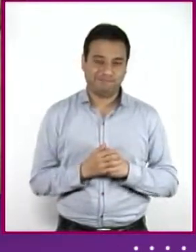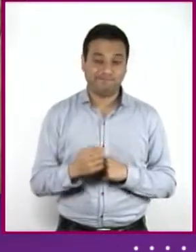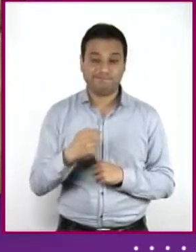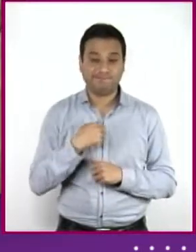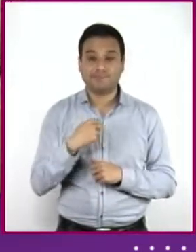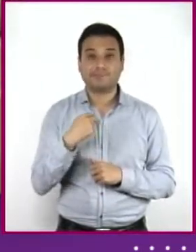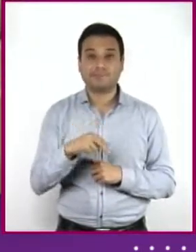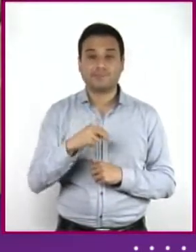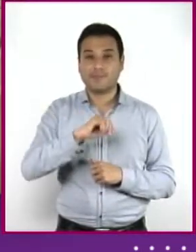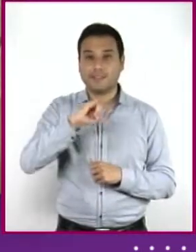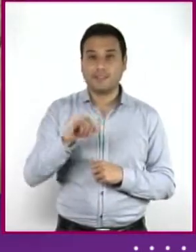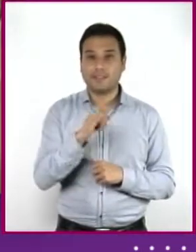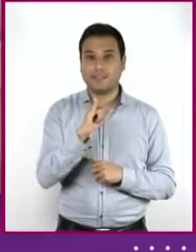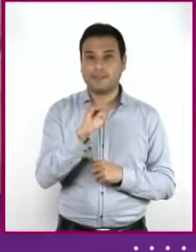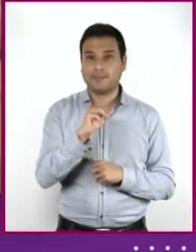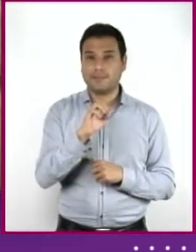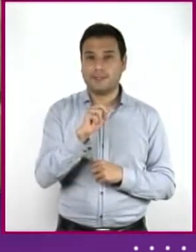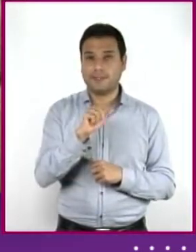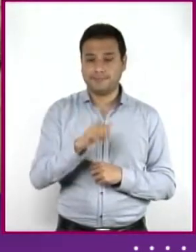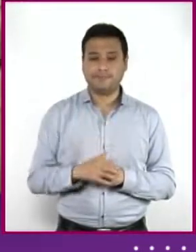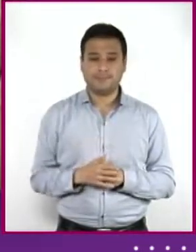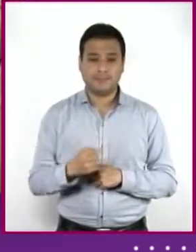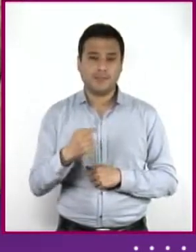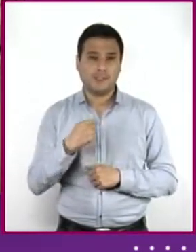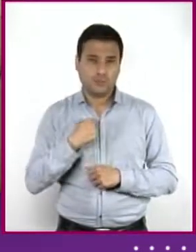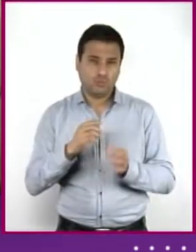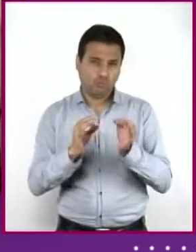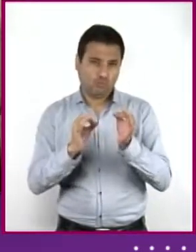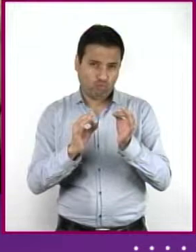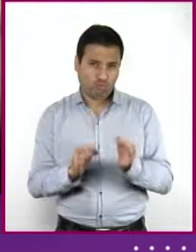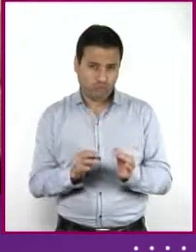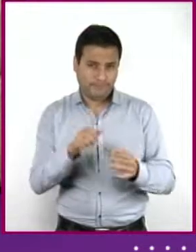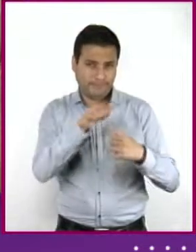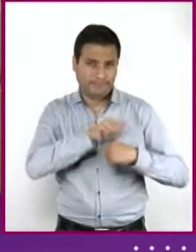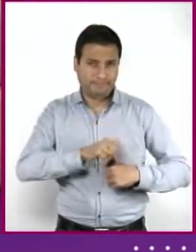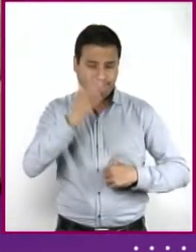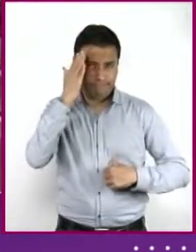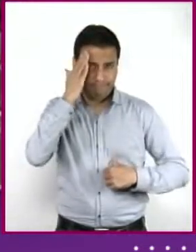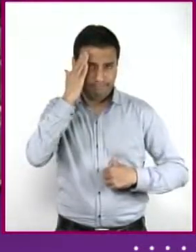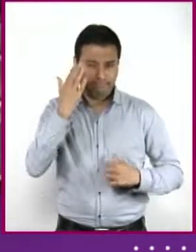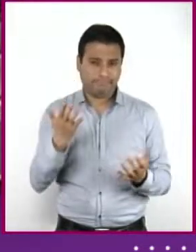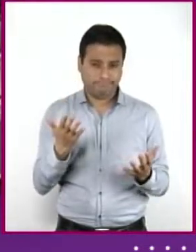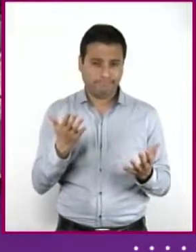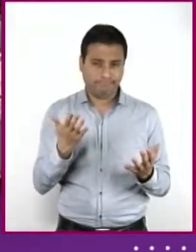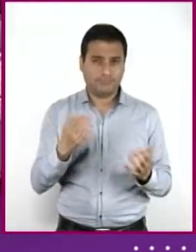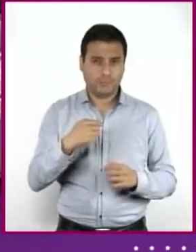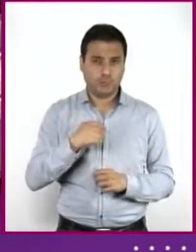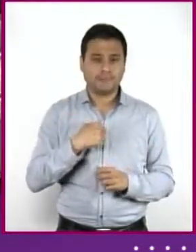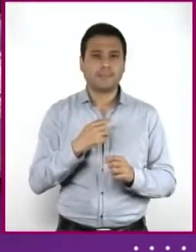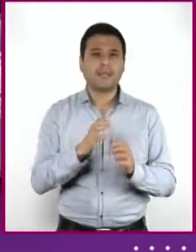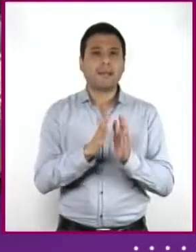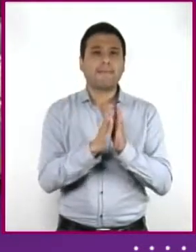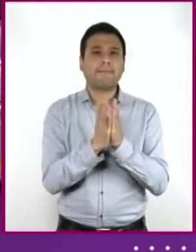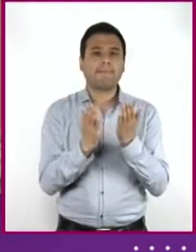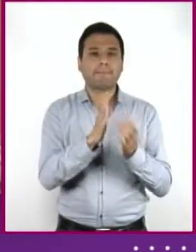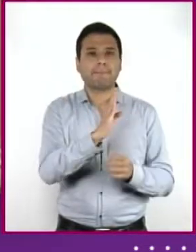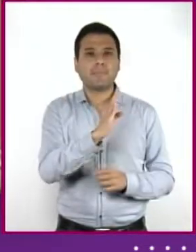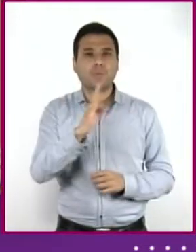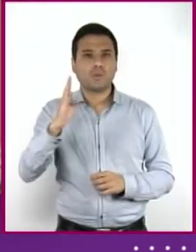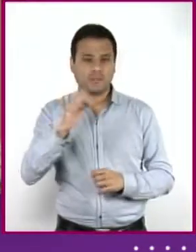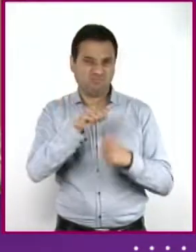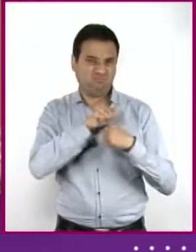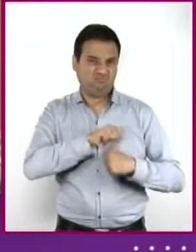name is Jimena Suarez. I am also the manager of La Covacha, and I'm in charge of the library.